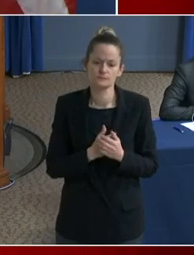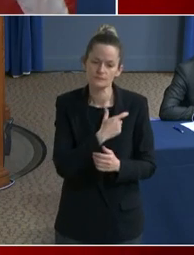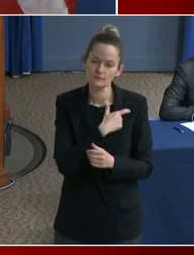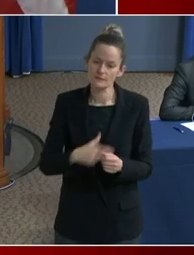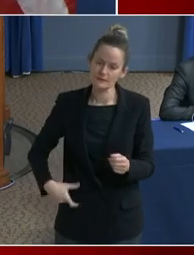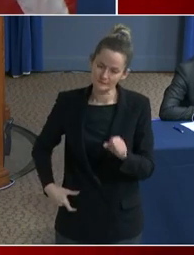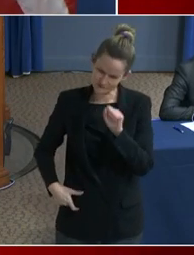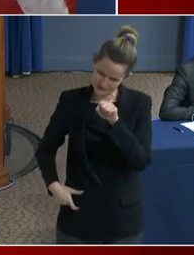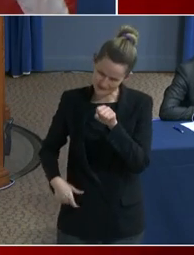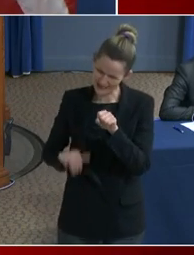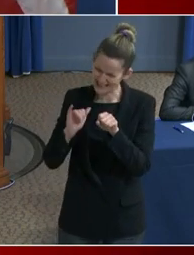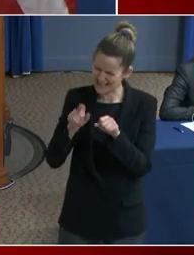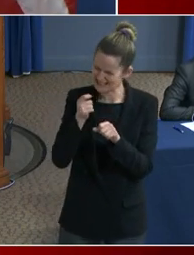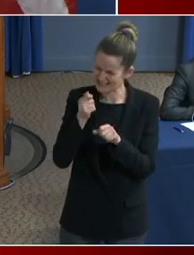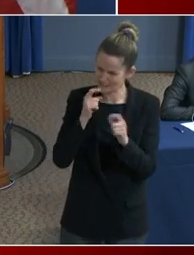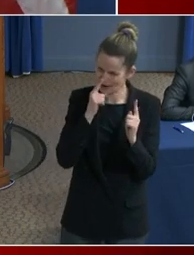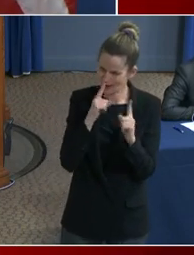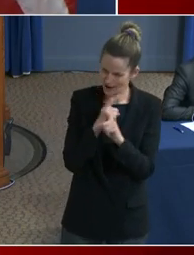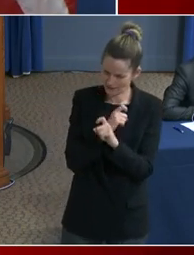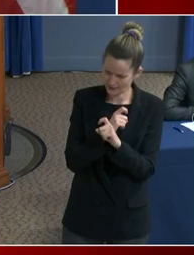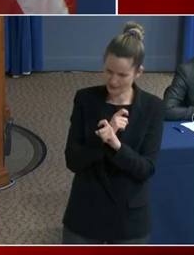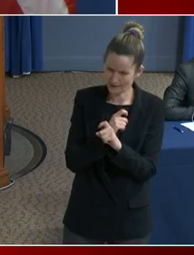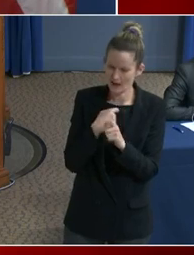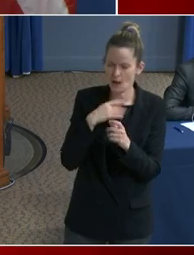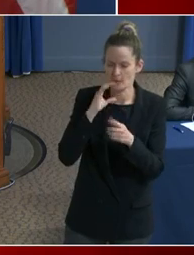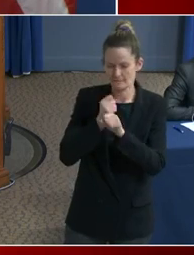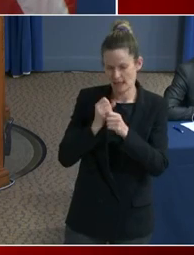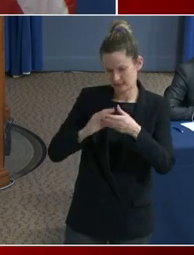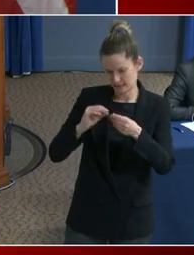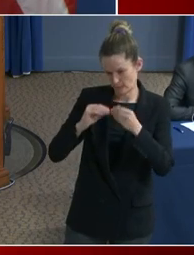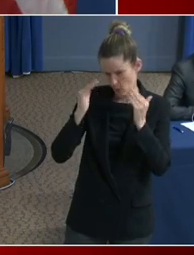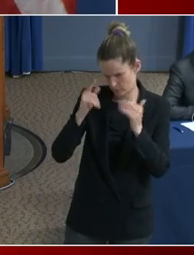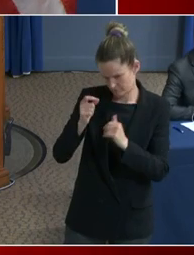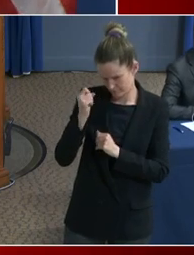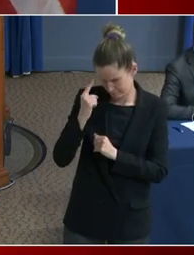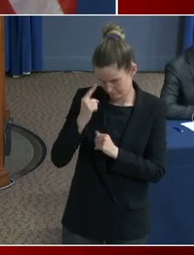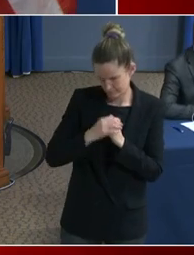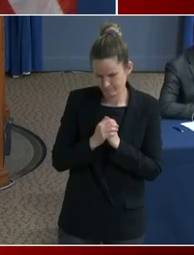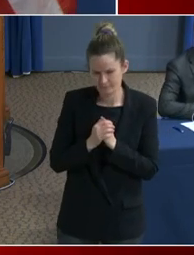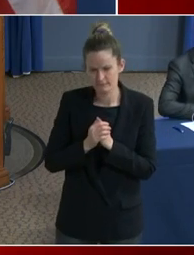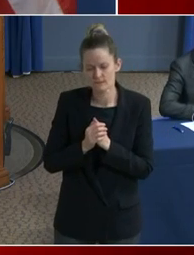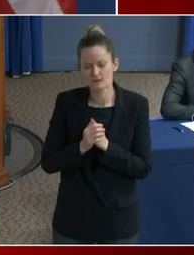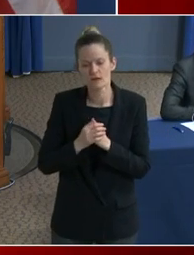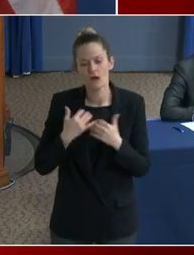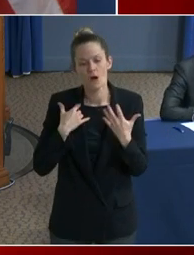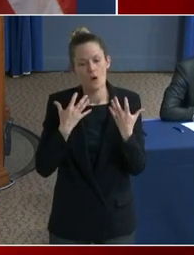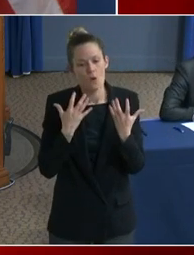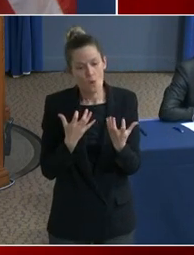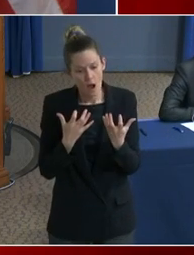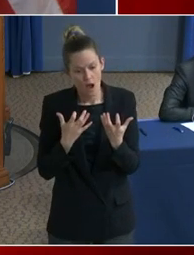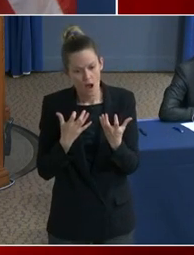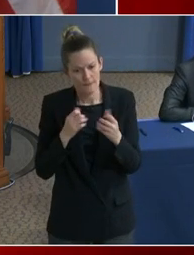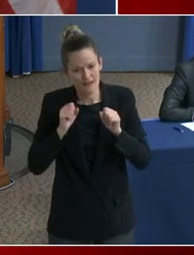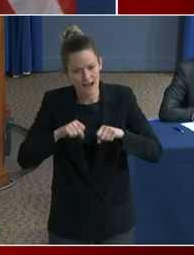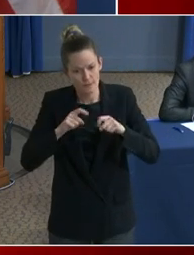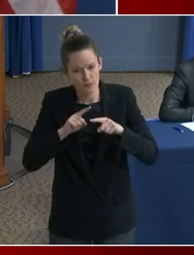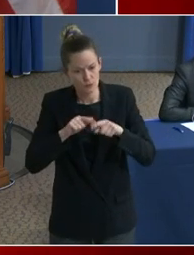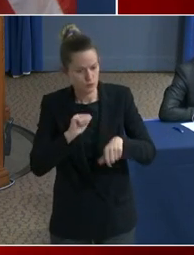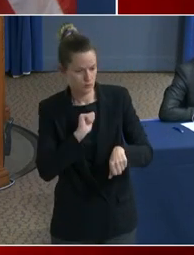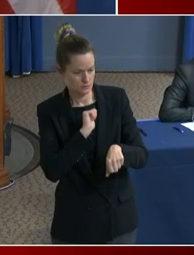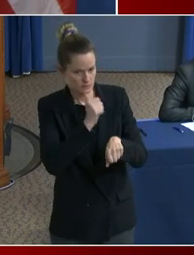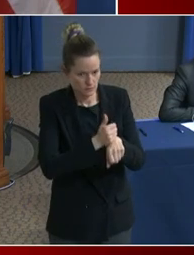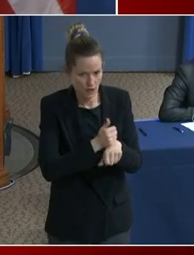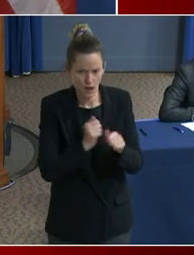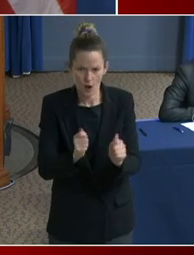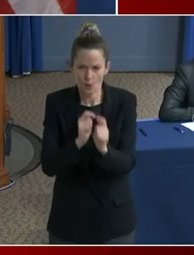bit, but let me just say, the reason that we have been able to deploy so quickly throughout this